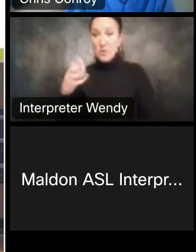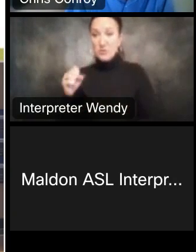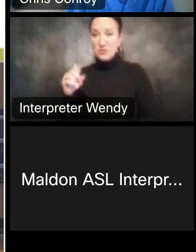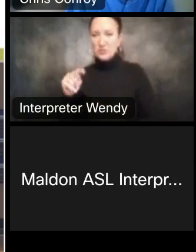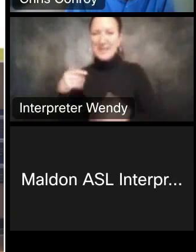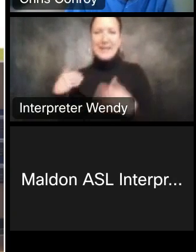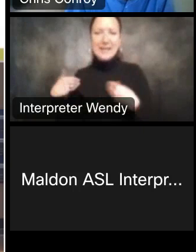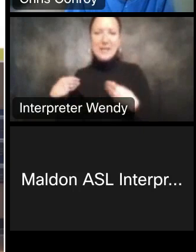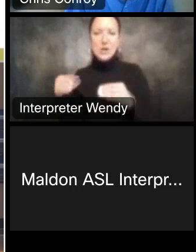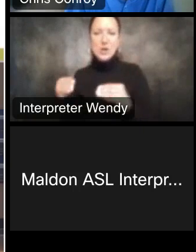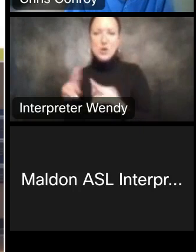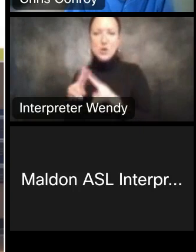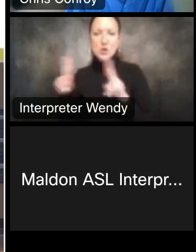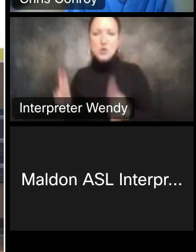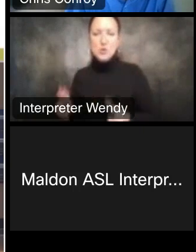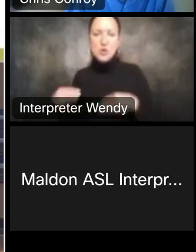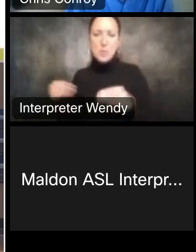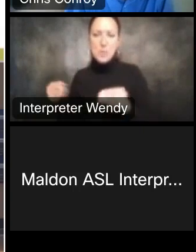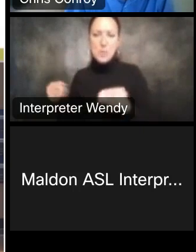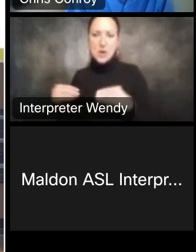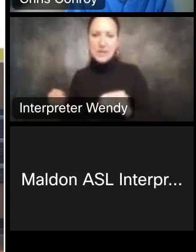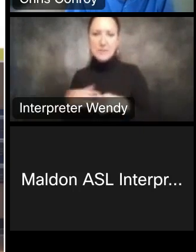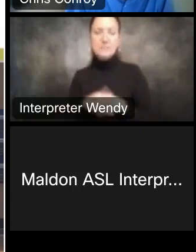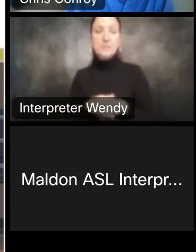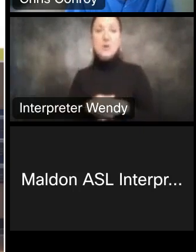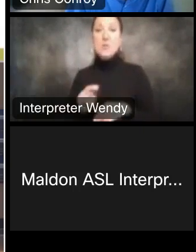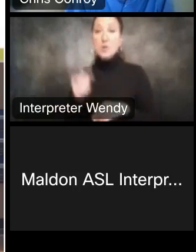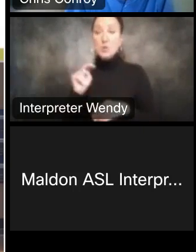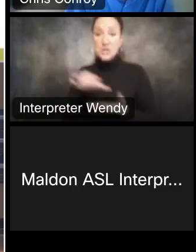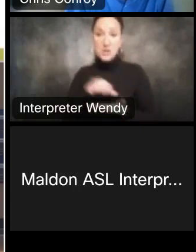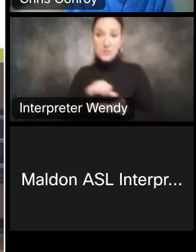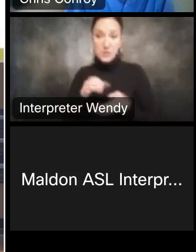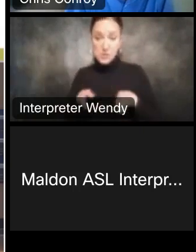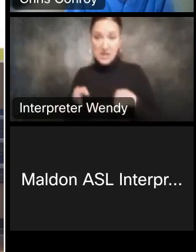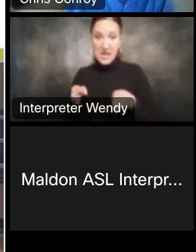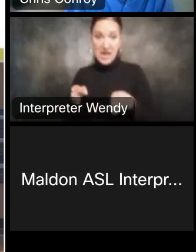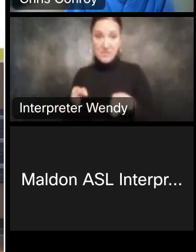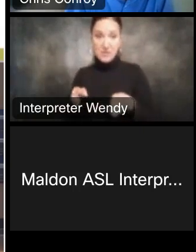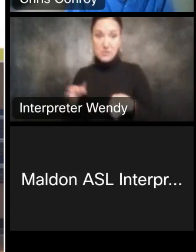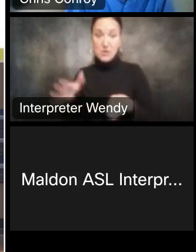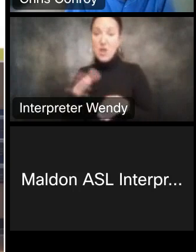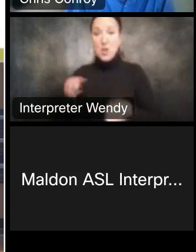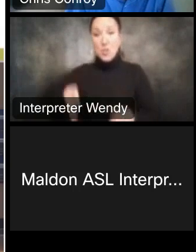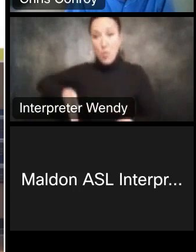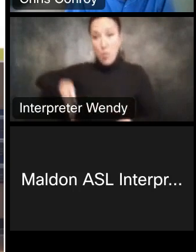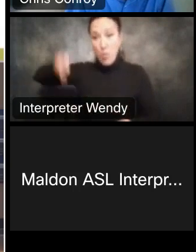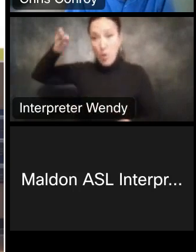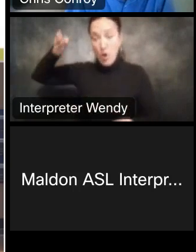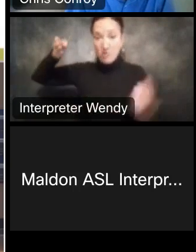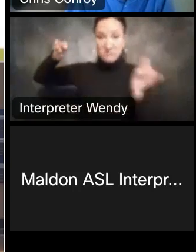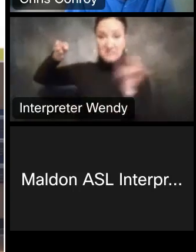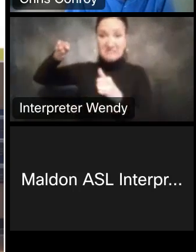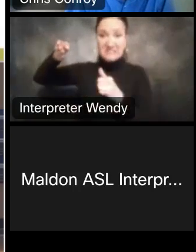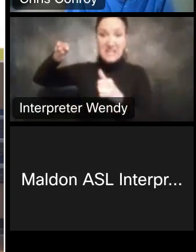Market. On the north side of New York Avenue, we would intend to keep the existing retaining wall that was